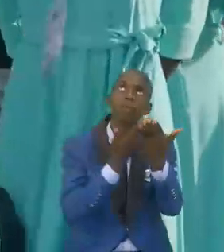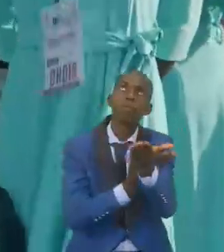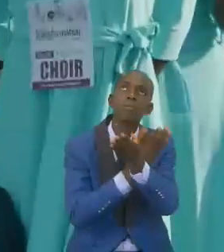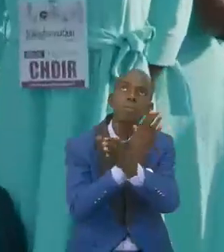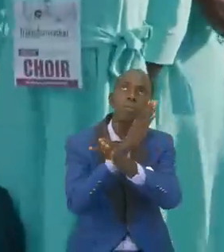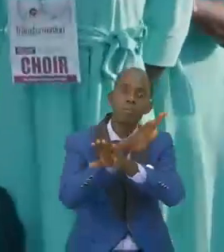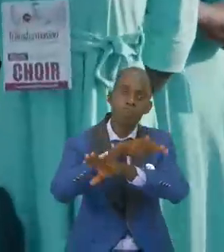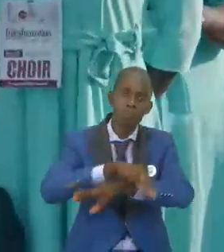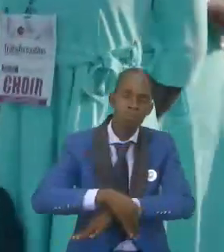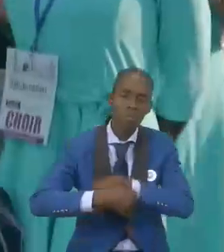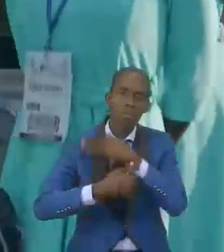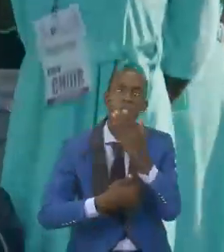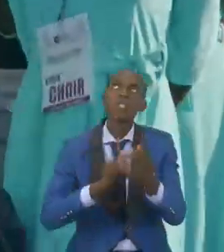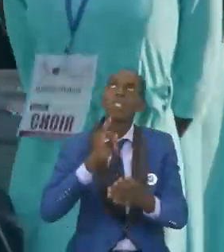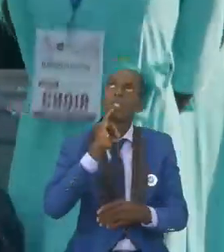to